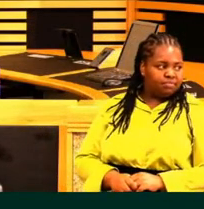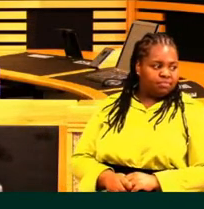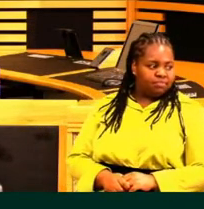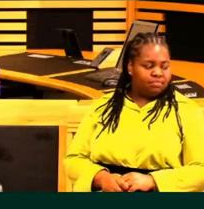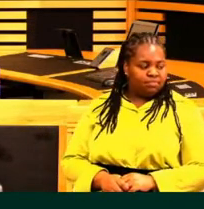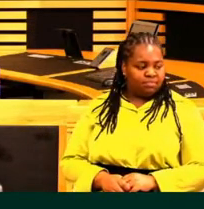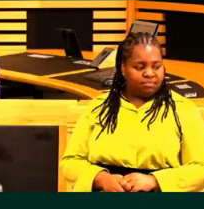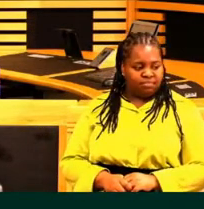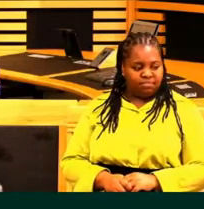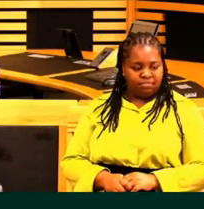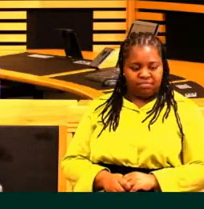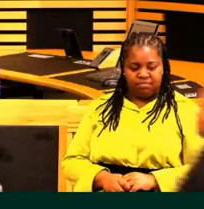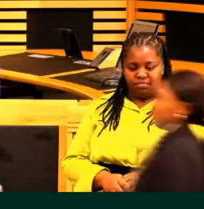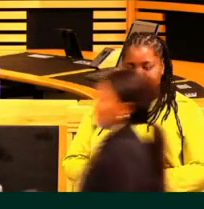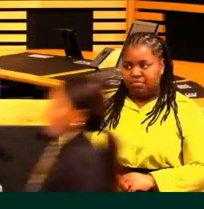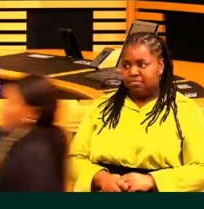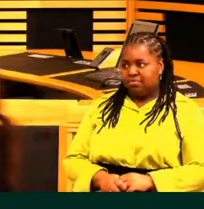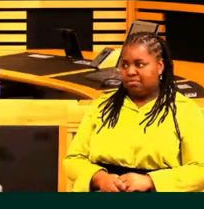District